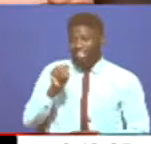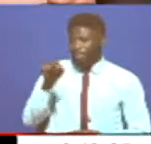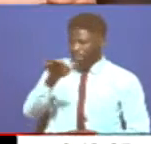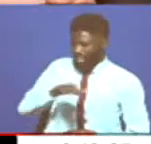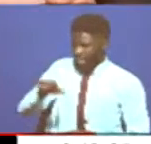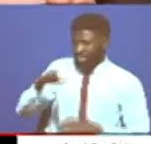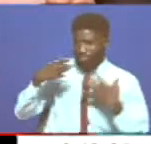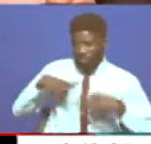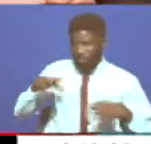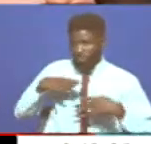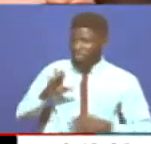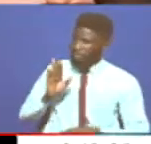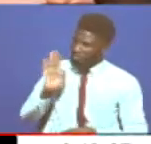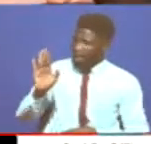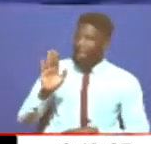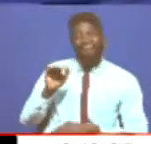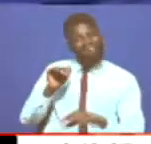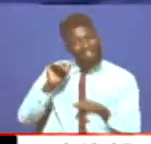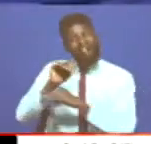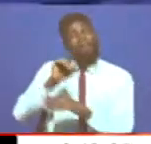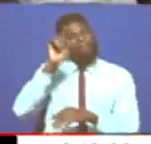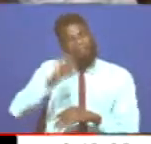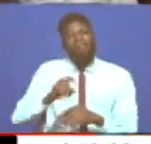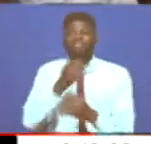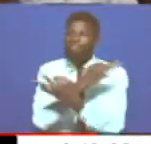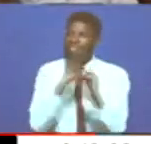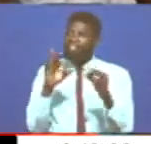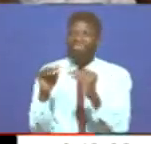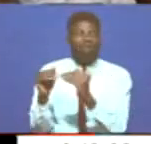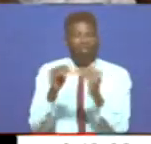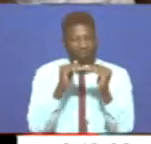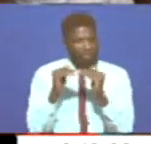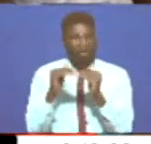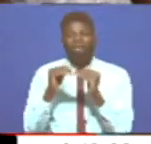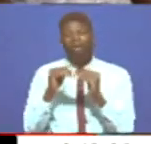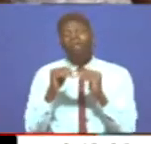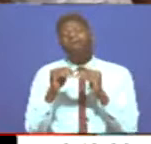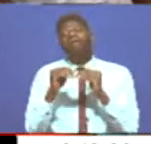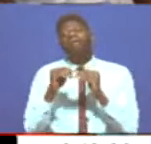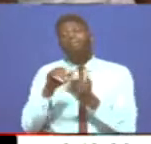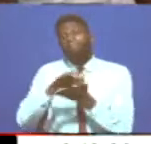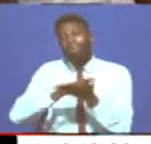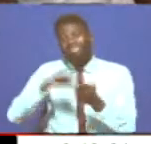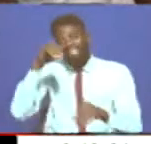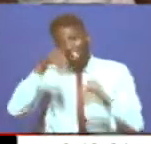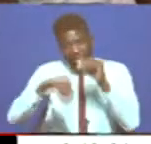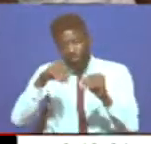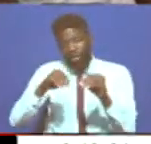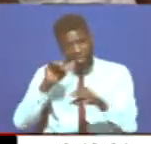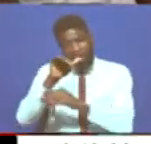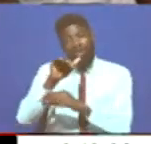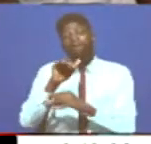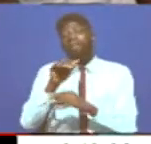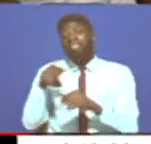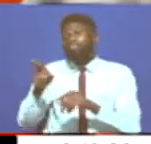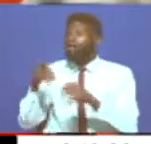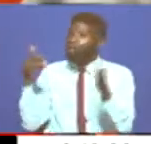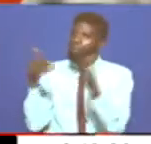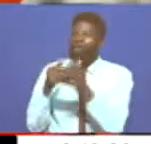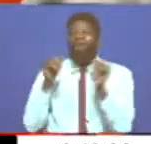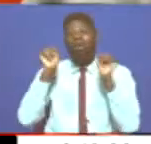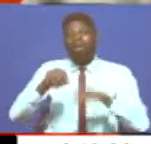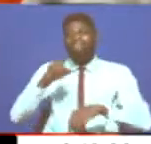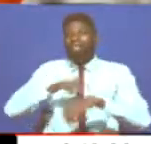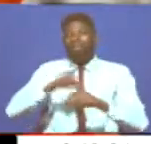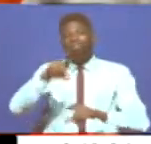are demanding free and fair party primaries in the region, alleging a plot to lock them out of the nomination process later for April.